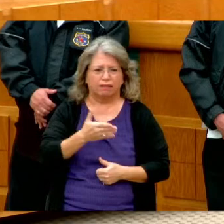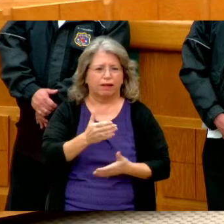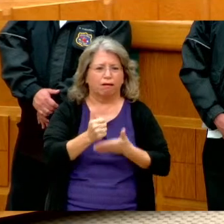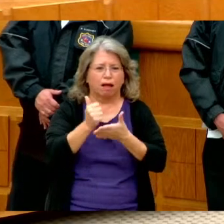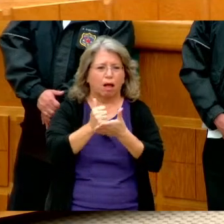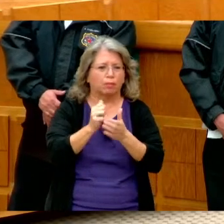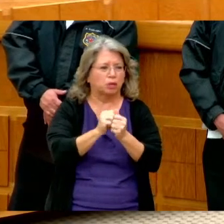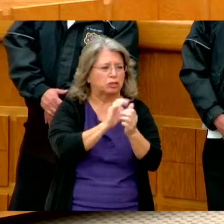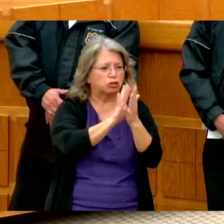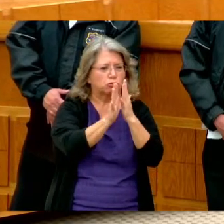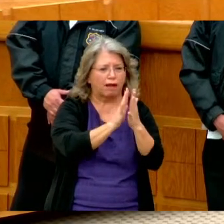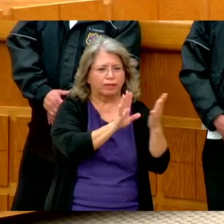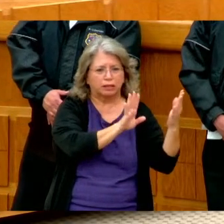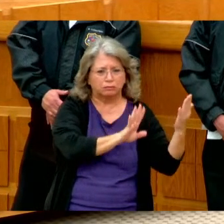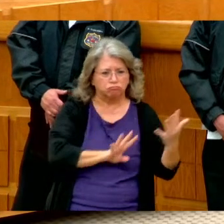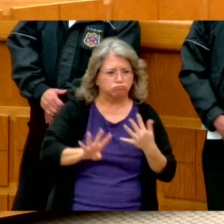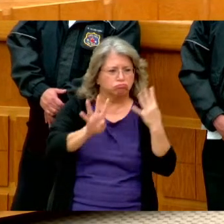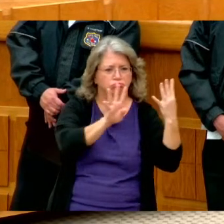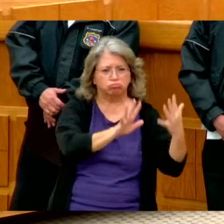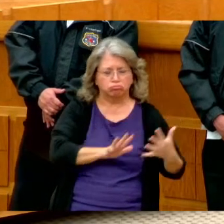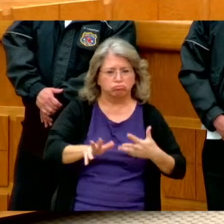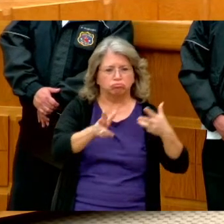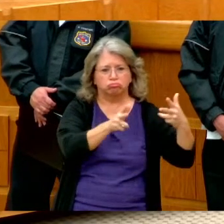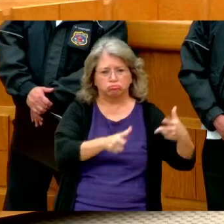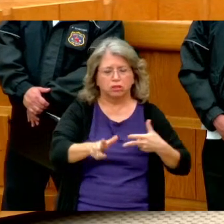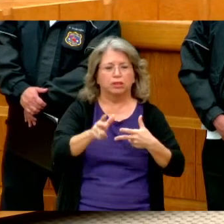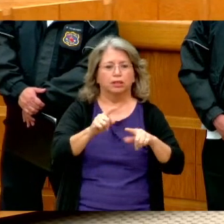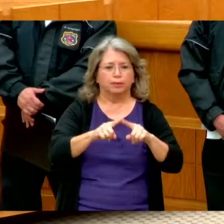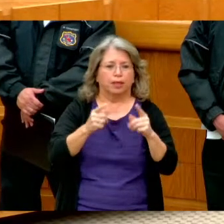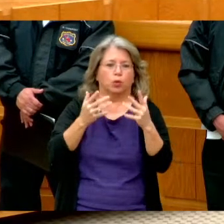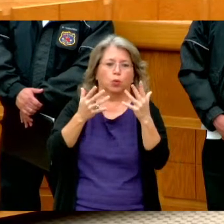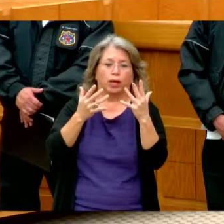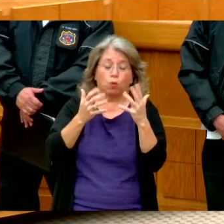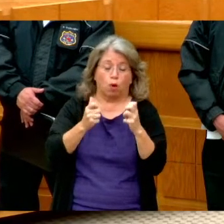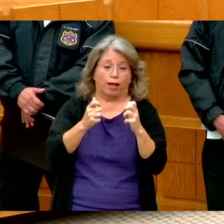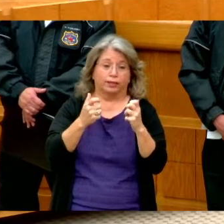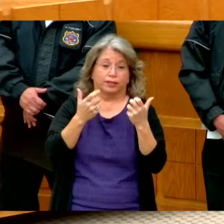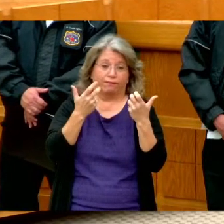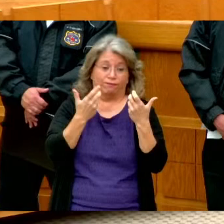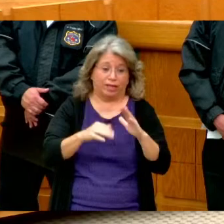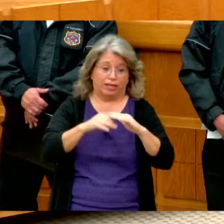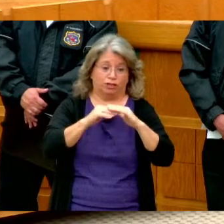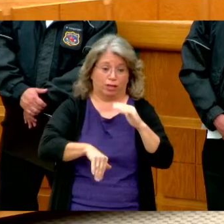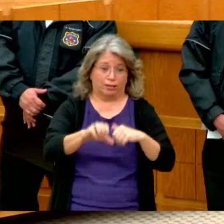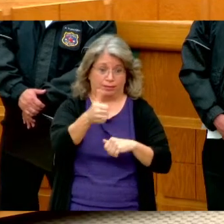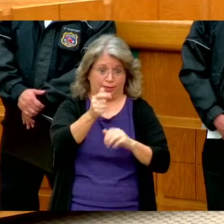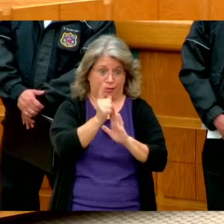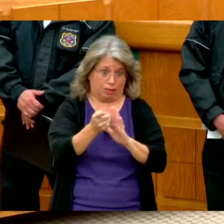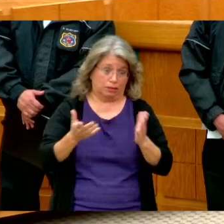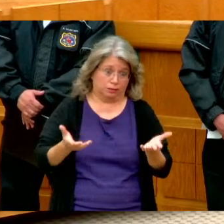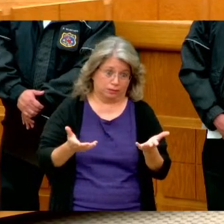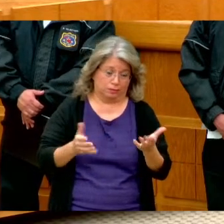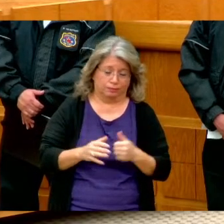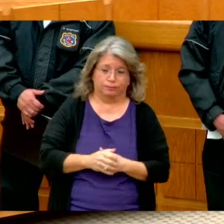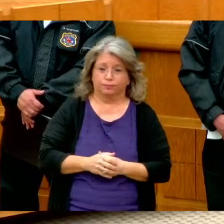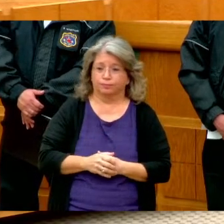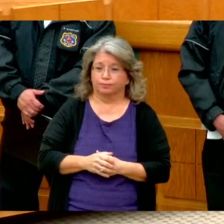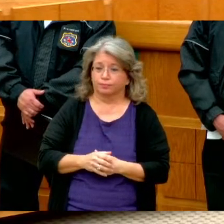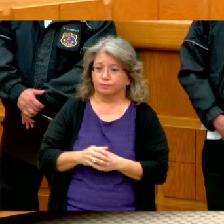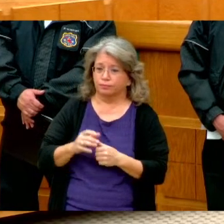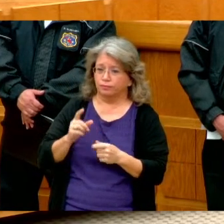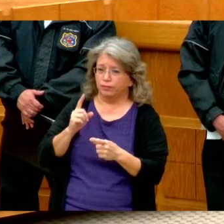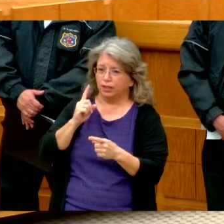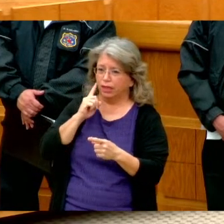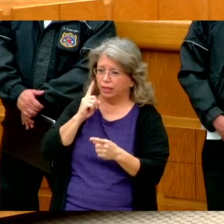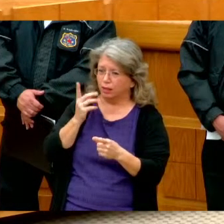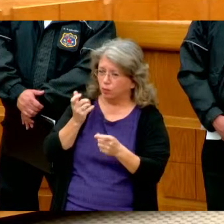traffic control, but we'd like to be able to do them under 10 minutes. Okay. And with that being said, I just want to ask again, and I think you